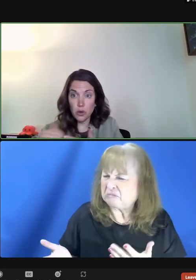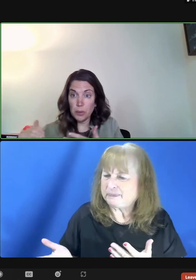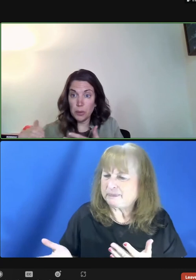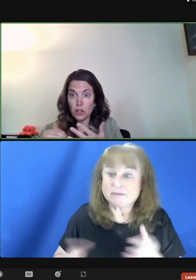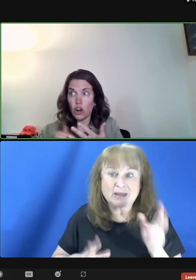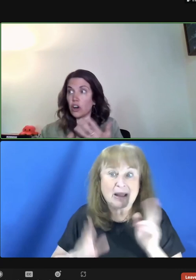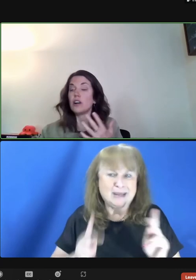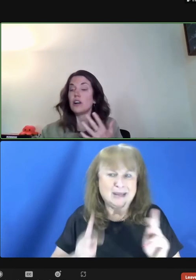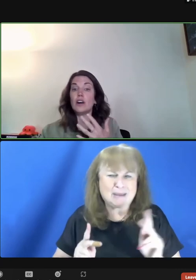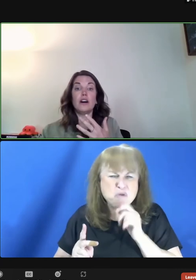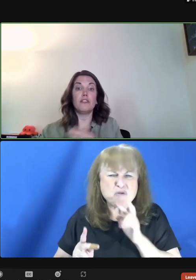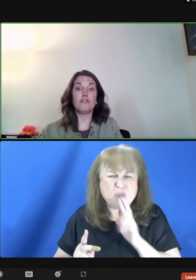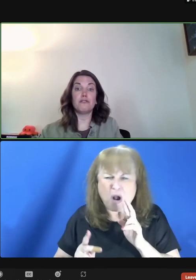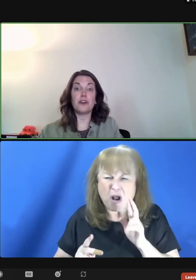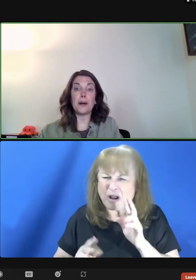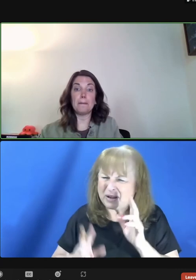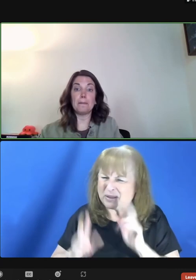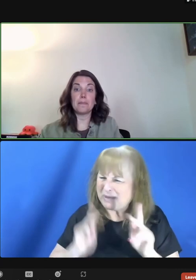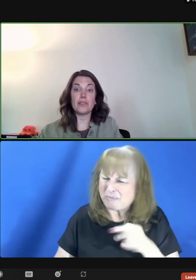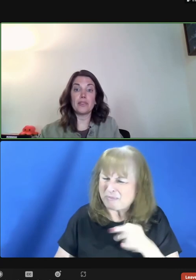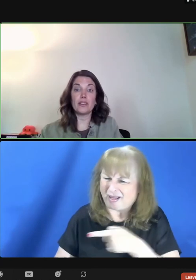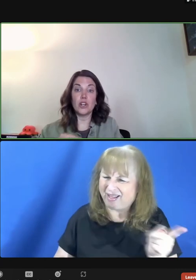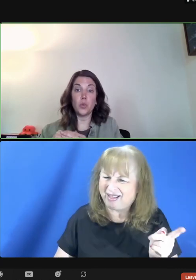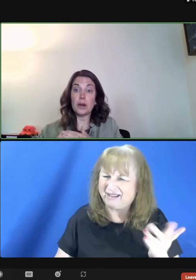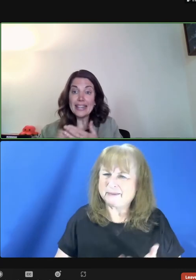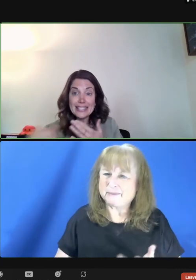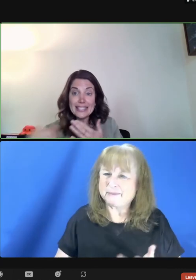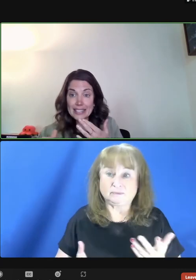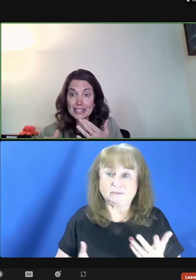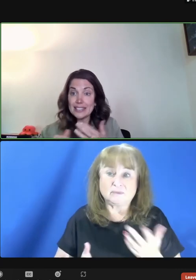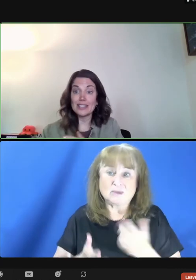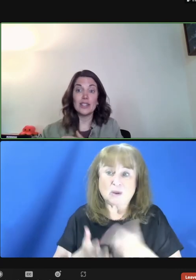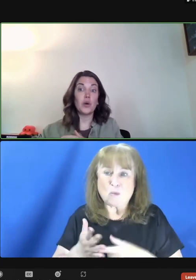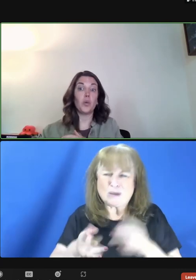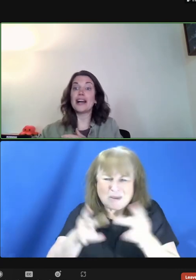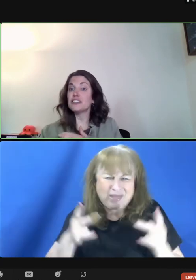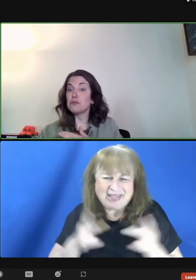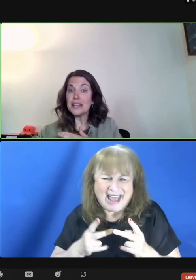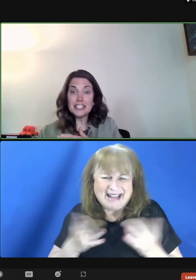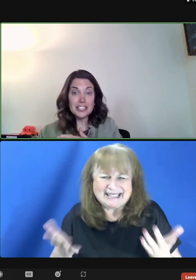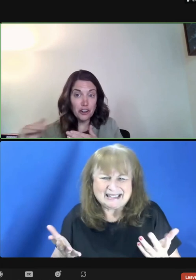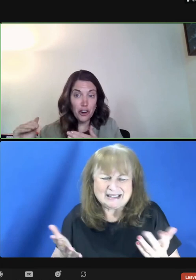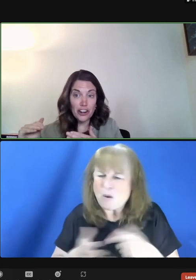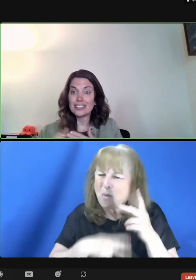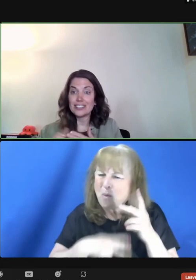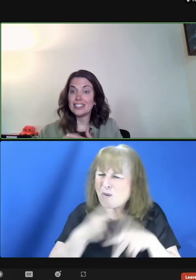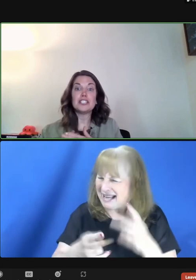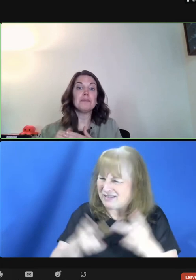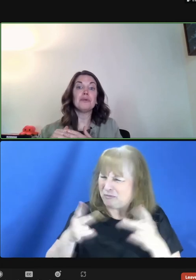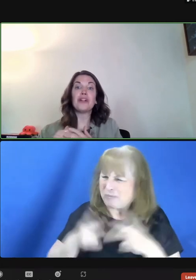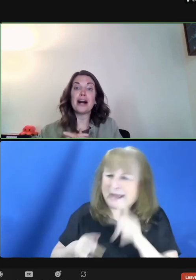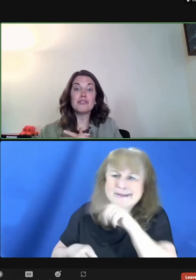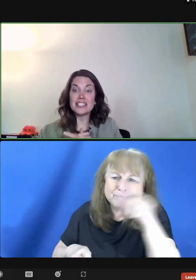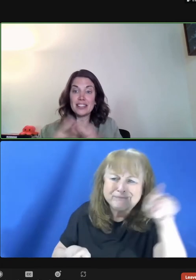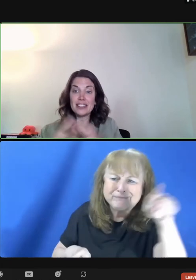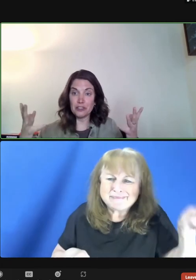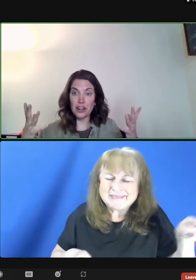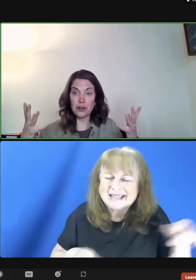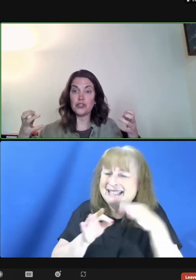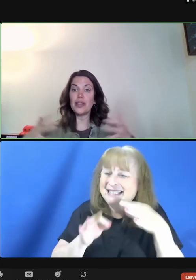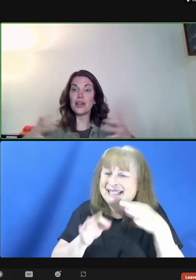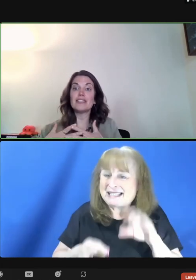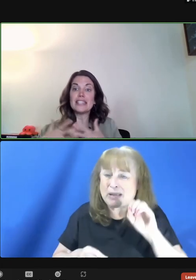people, of who people are, of, you know, what a place is. what kinds of places there are, simple